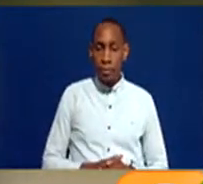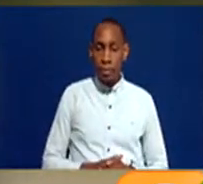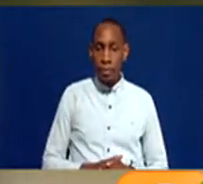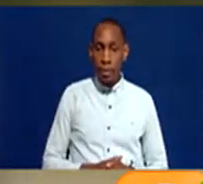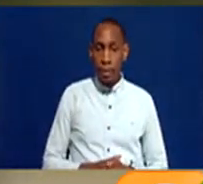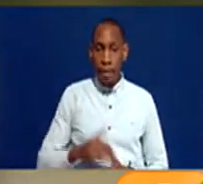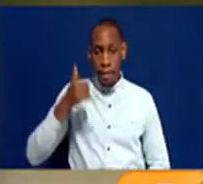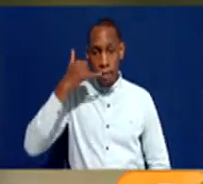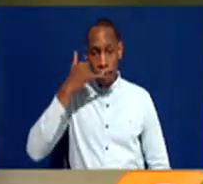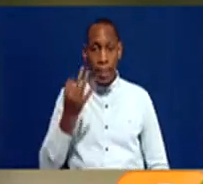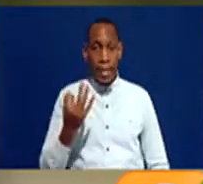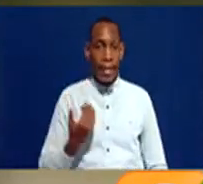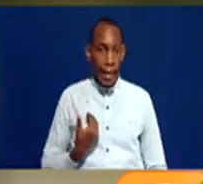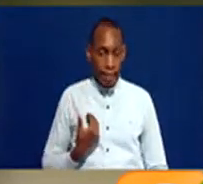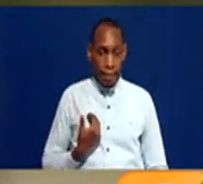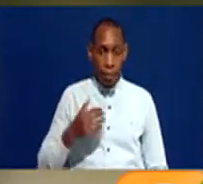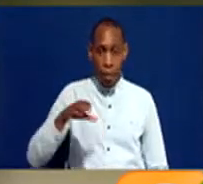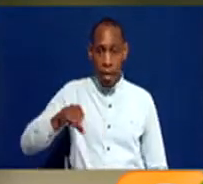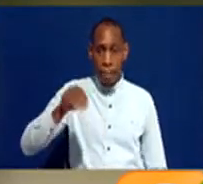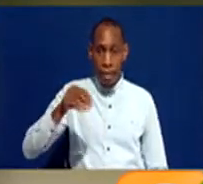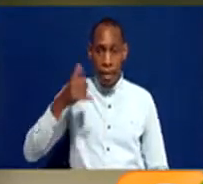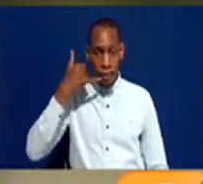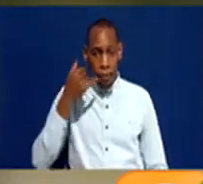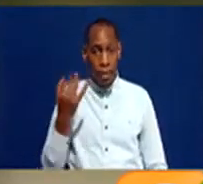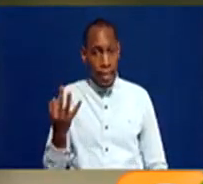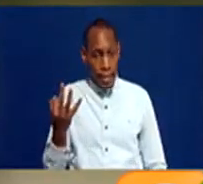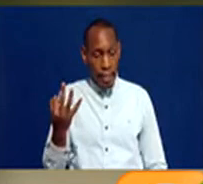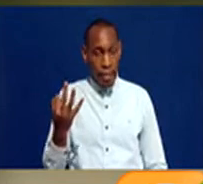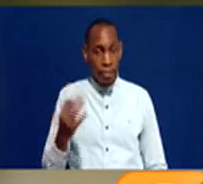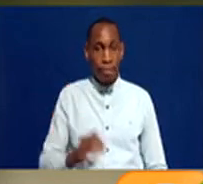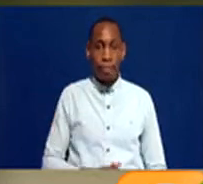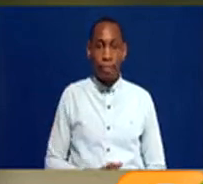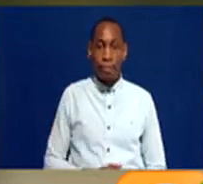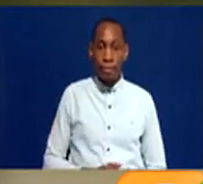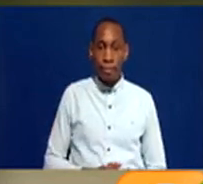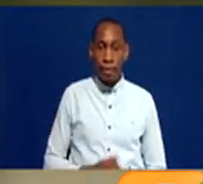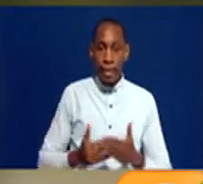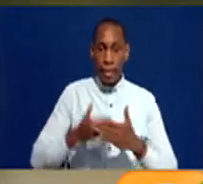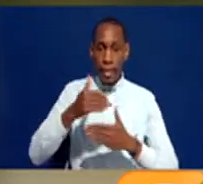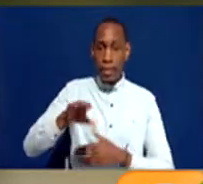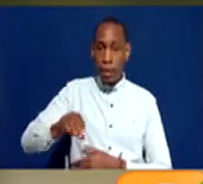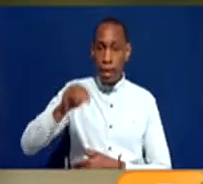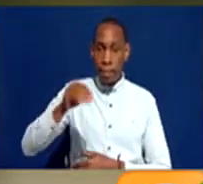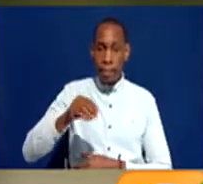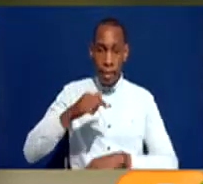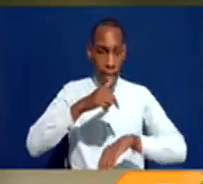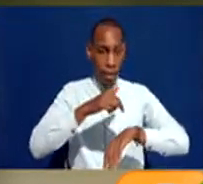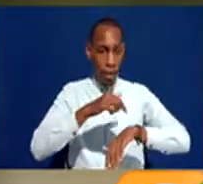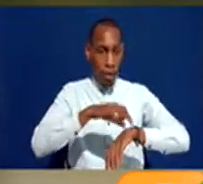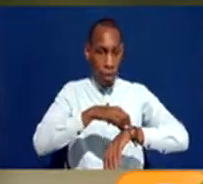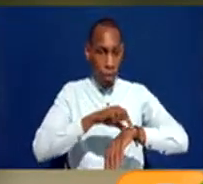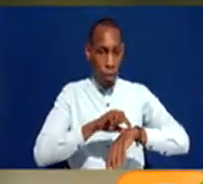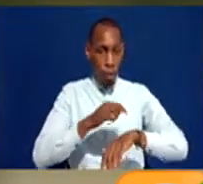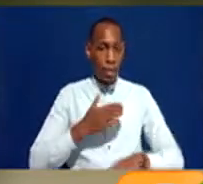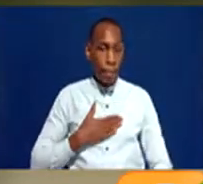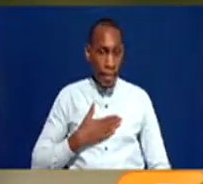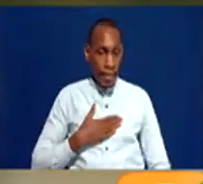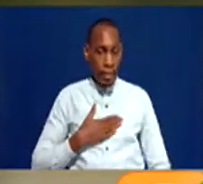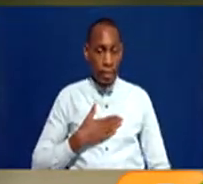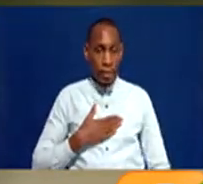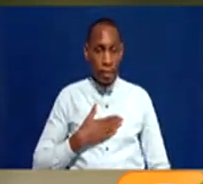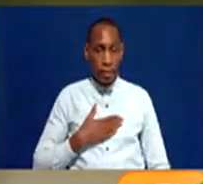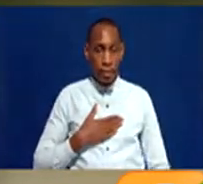I had three phones. They took the three phones. Then after that, they took my watch. I had a smartwatch, which